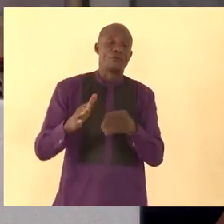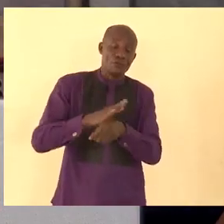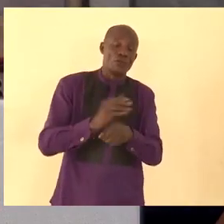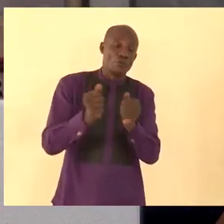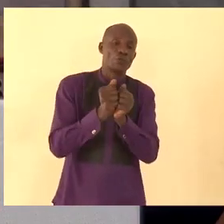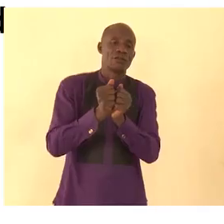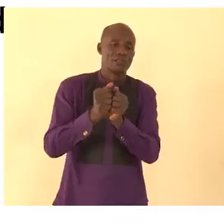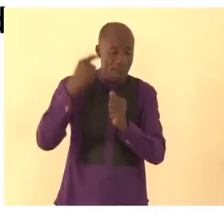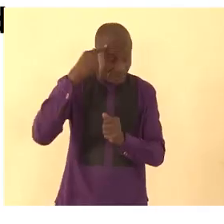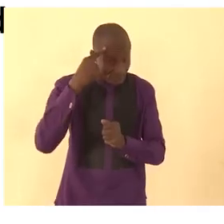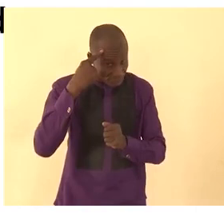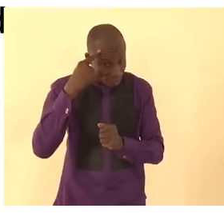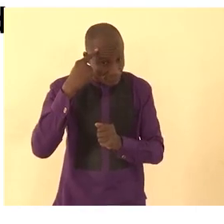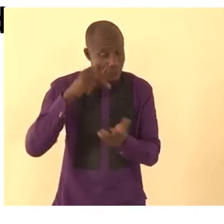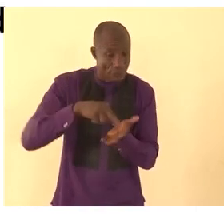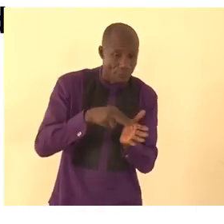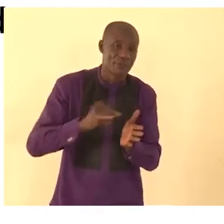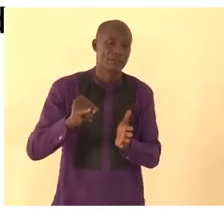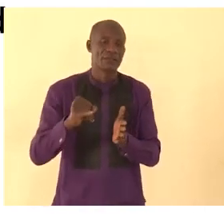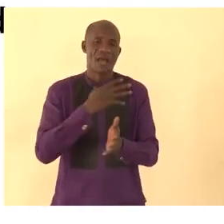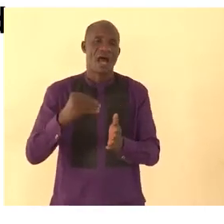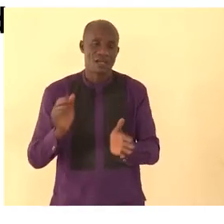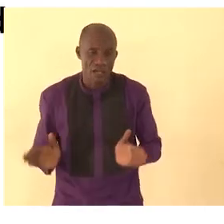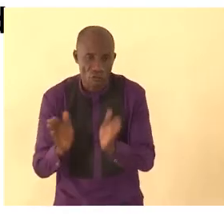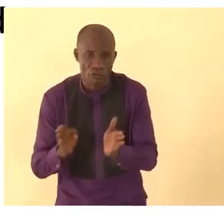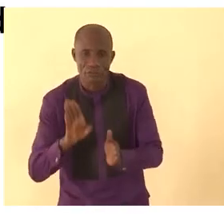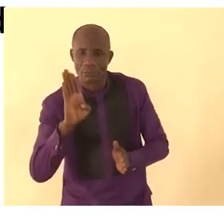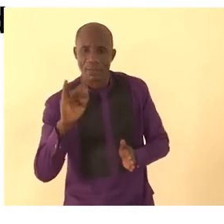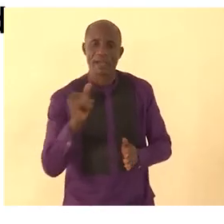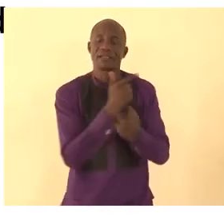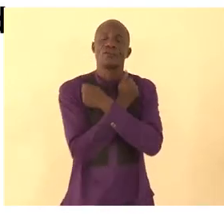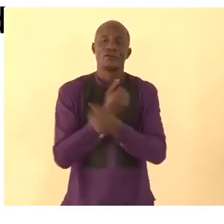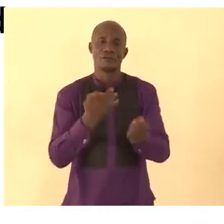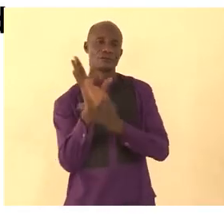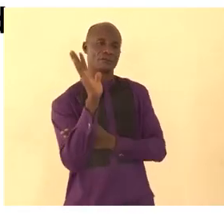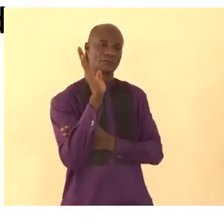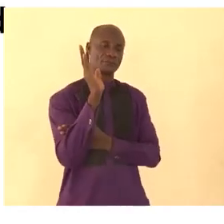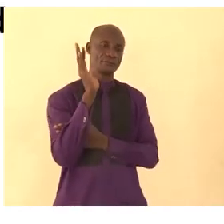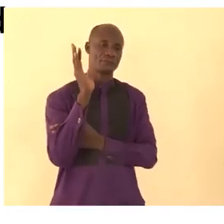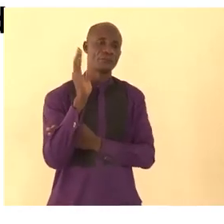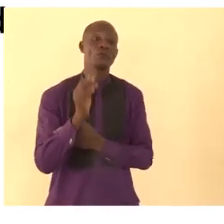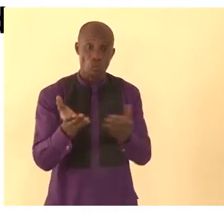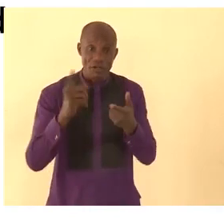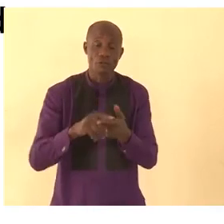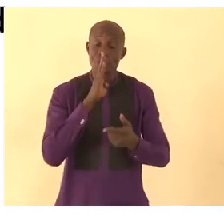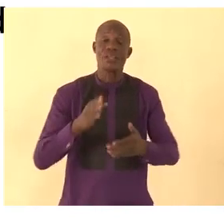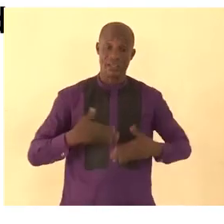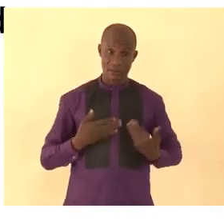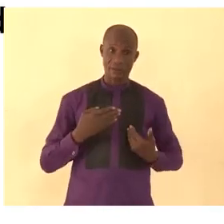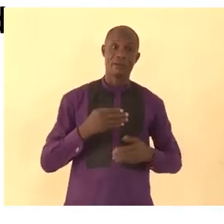and meaning, and propelled by the love of God. You want to be happy? Serve someone. You want to be happy?